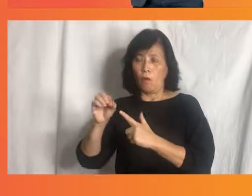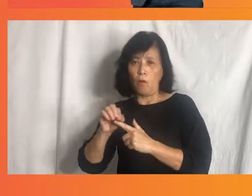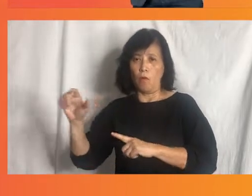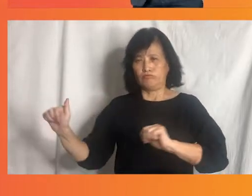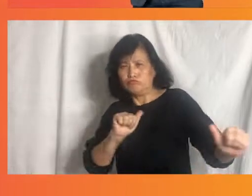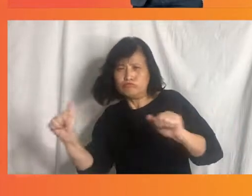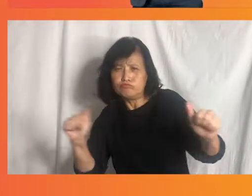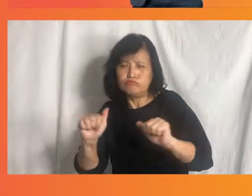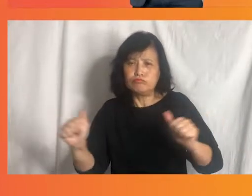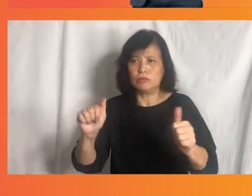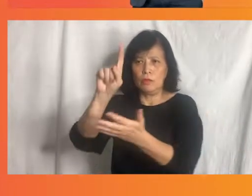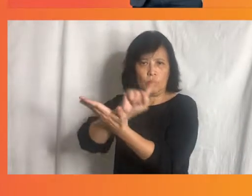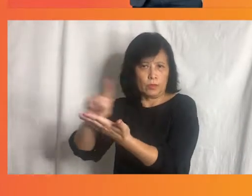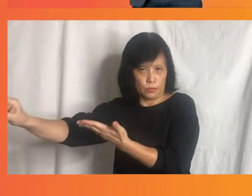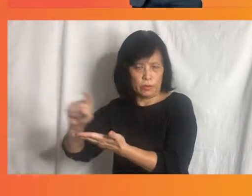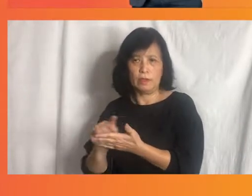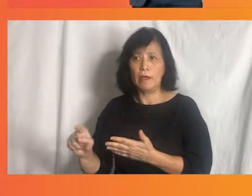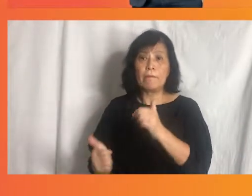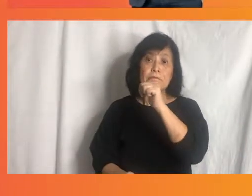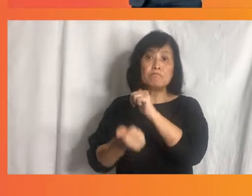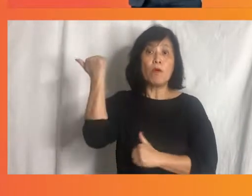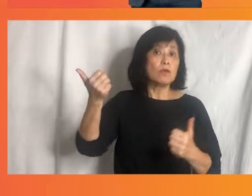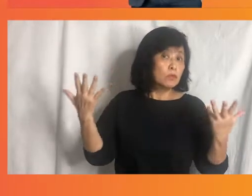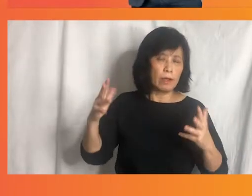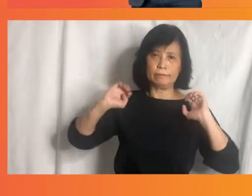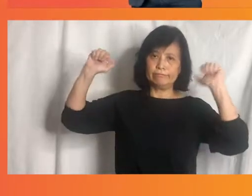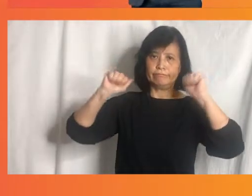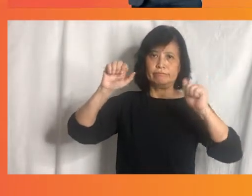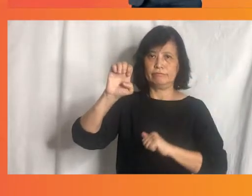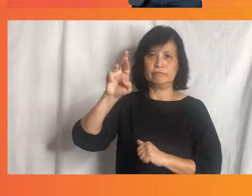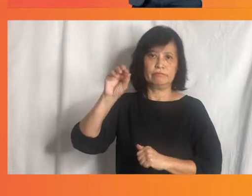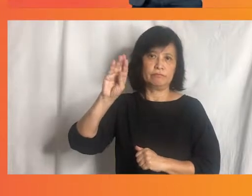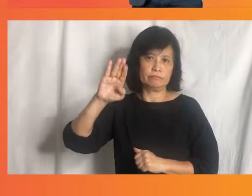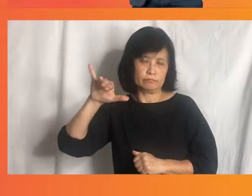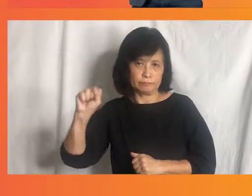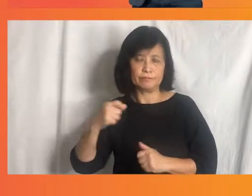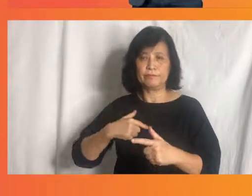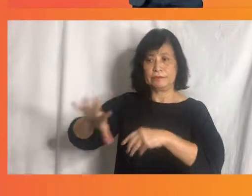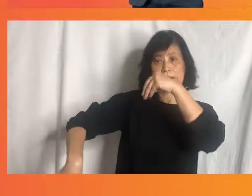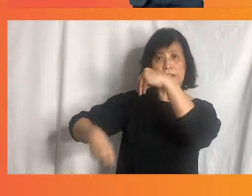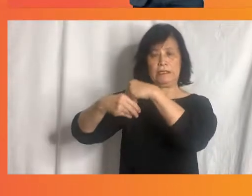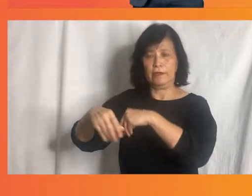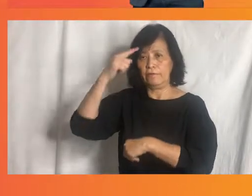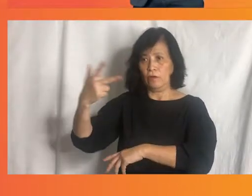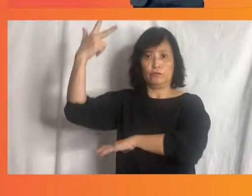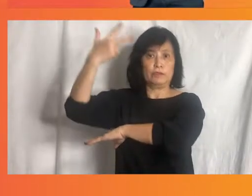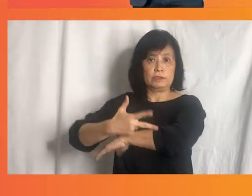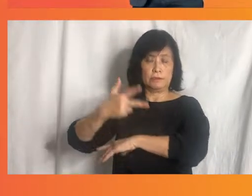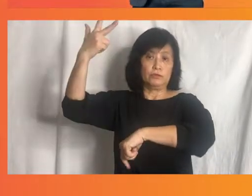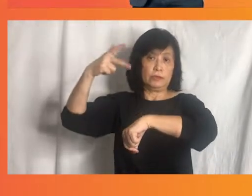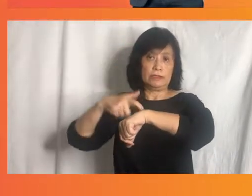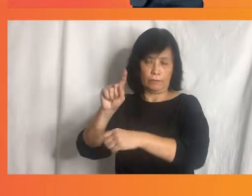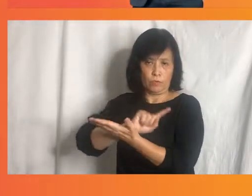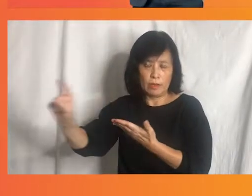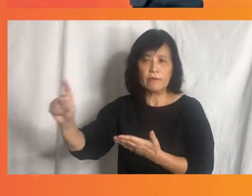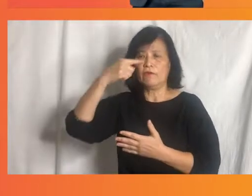week, with most of the activities being aerobic-based. In addition to that, on 3 days per week, they should engage in